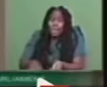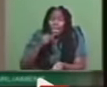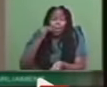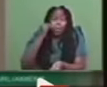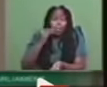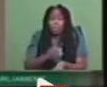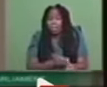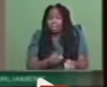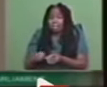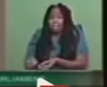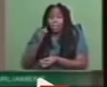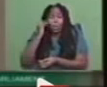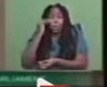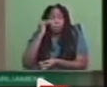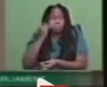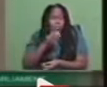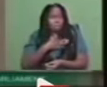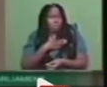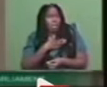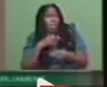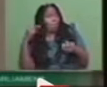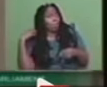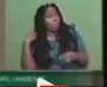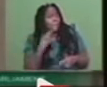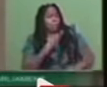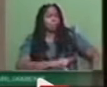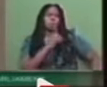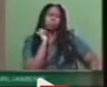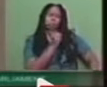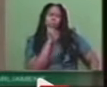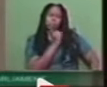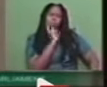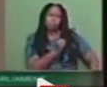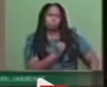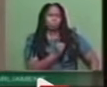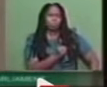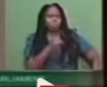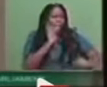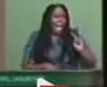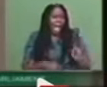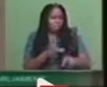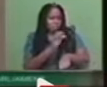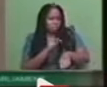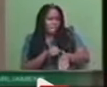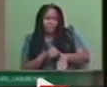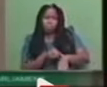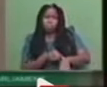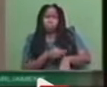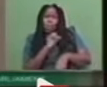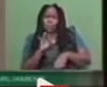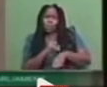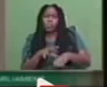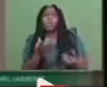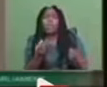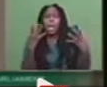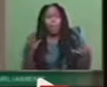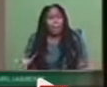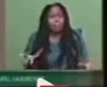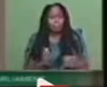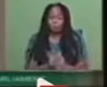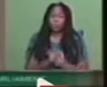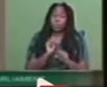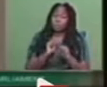available. There are policy challenges we face. Homeschooling will be here for the foreseeable